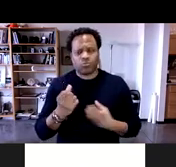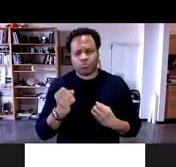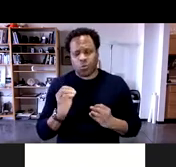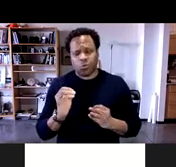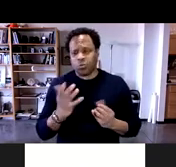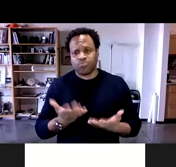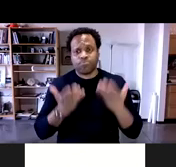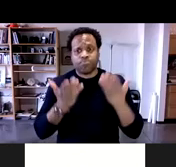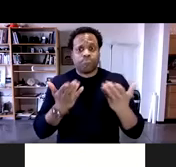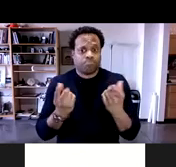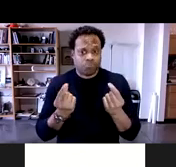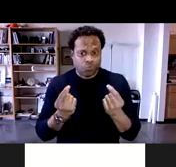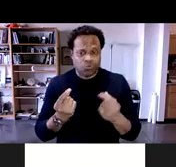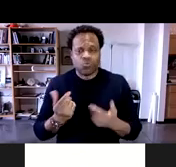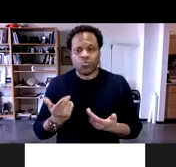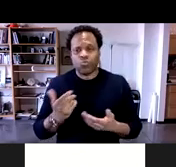to fog.